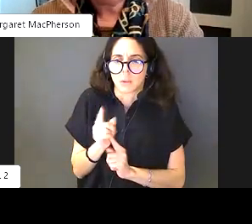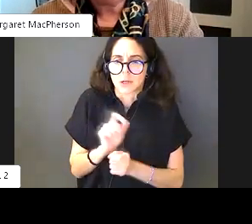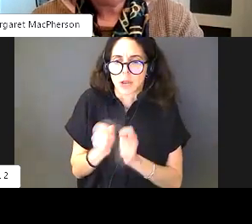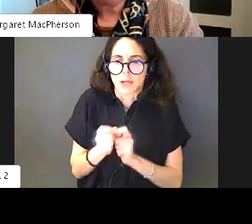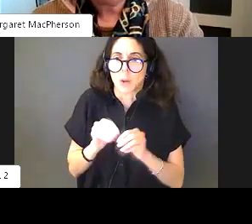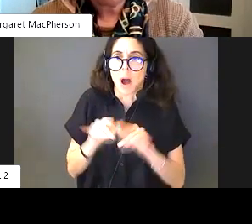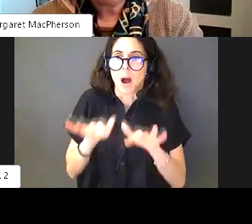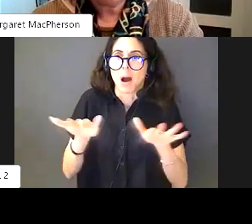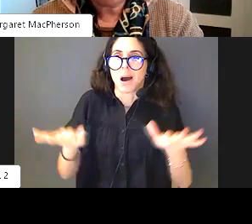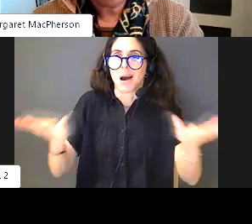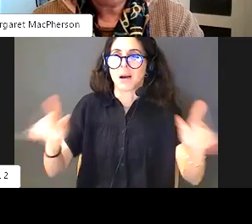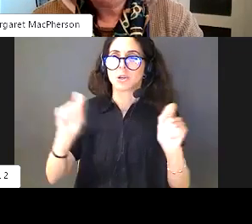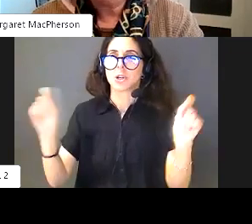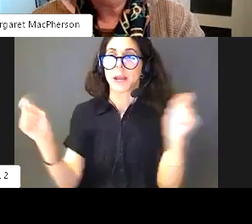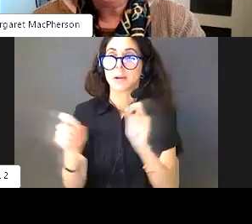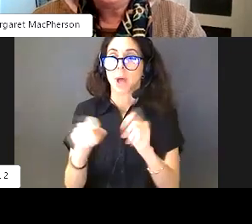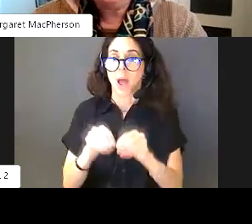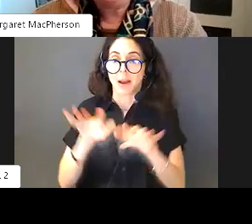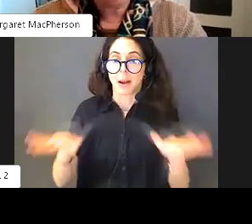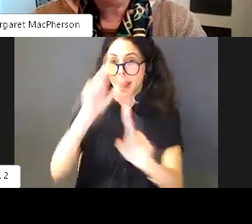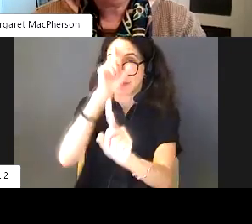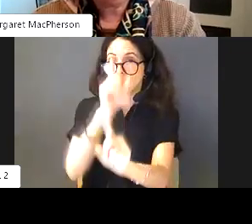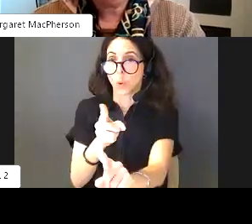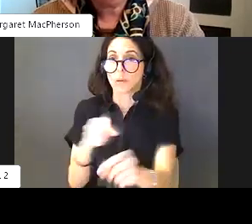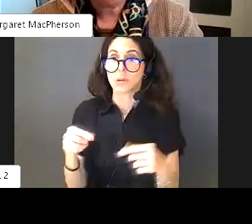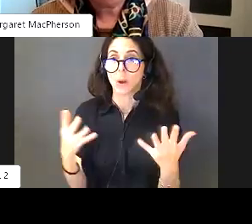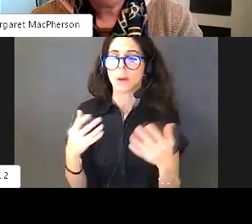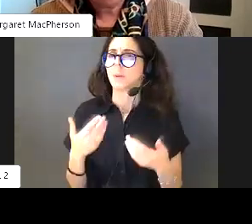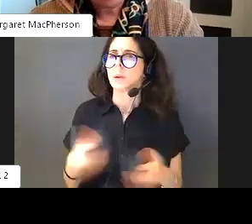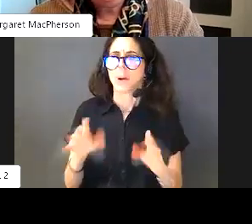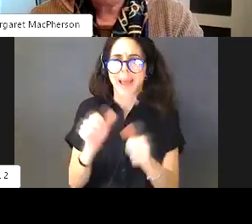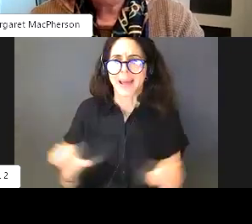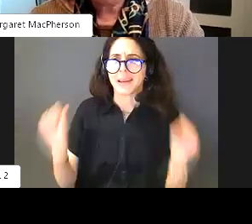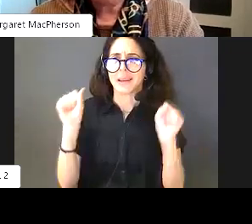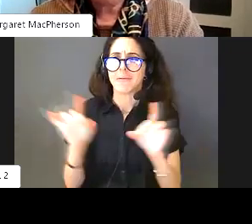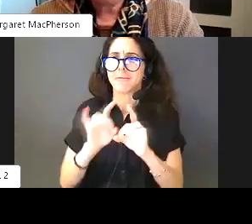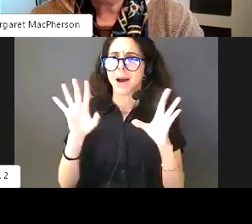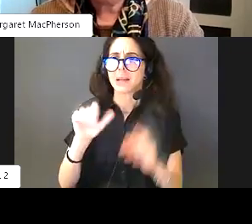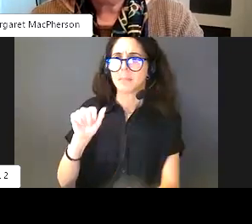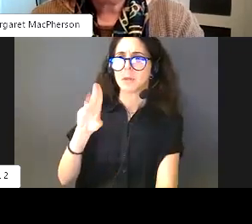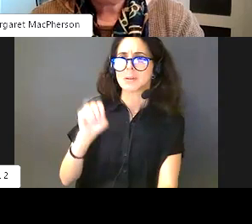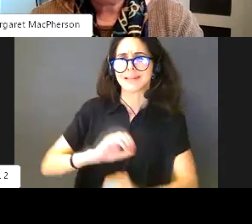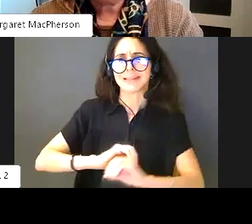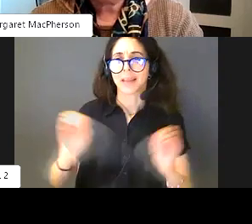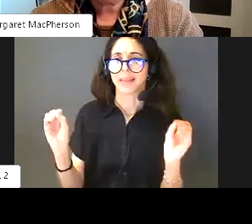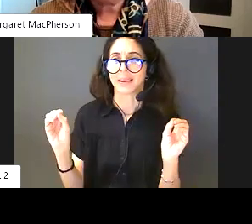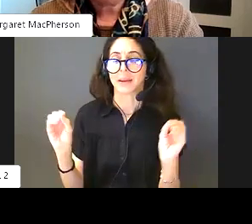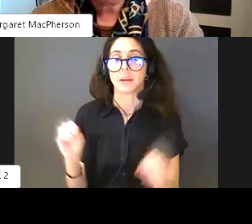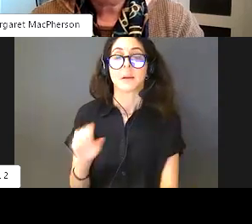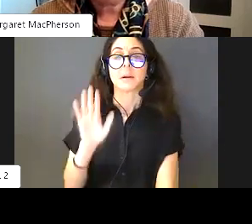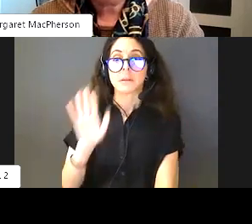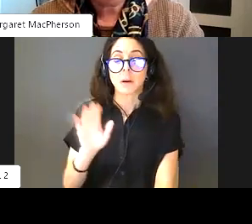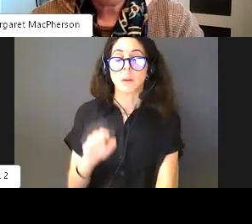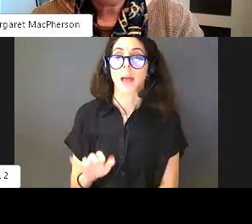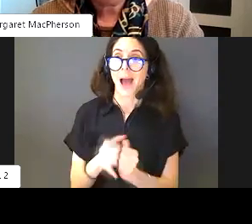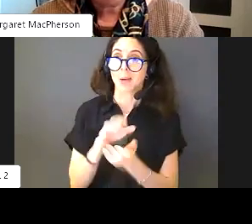is a world without violence and abuse. And we learn by doing. So that's our theory of